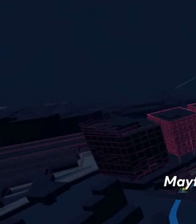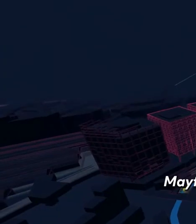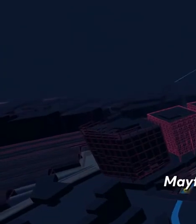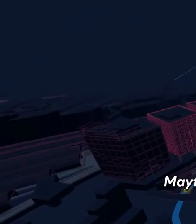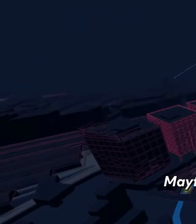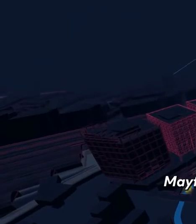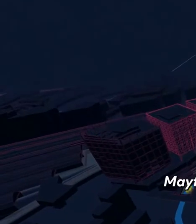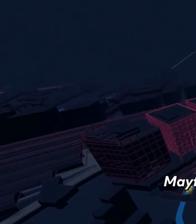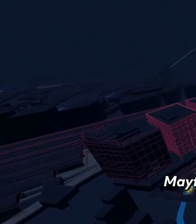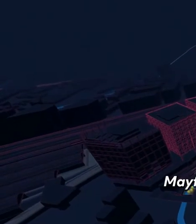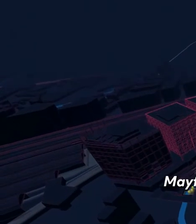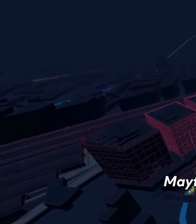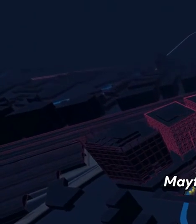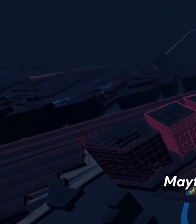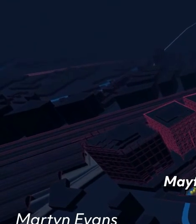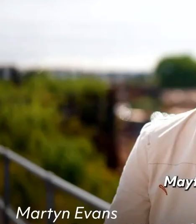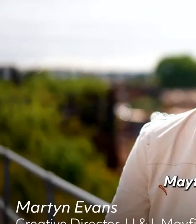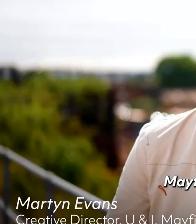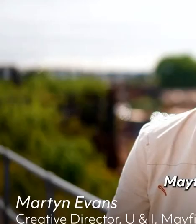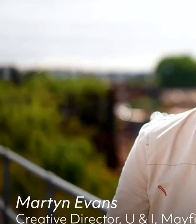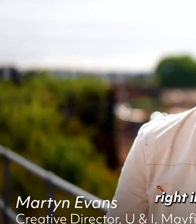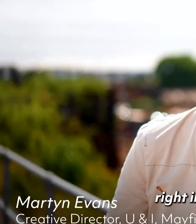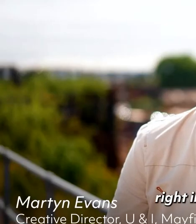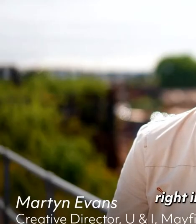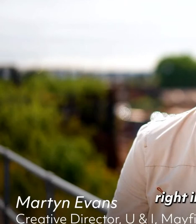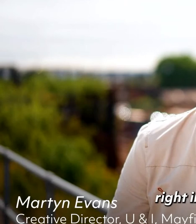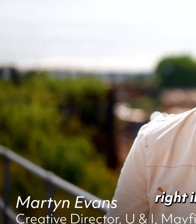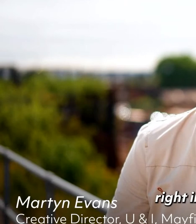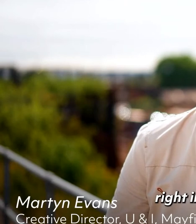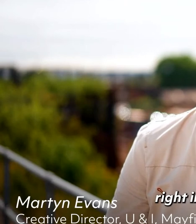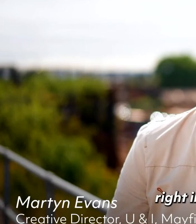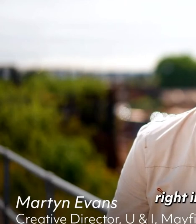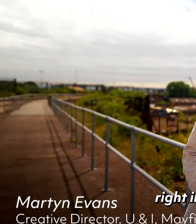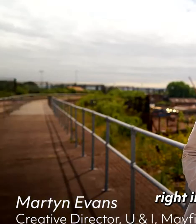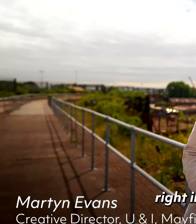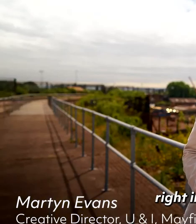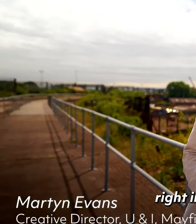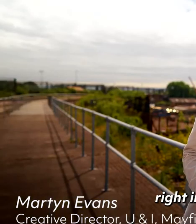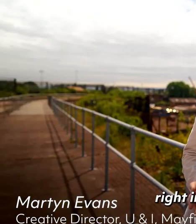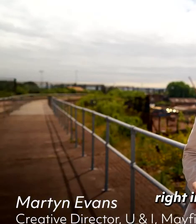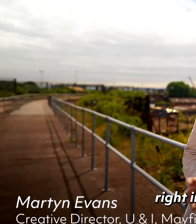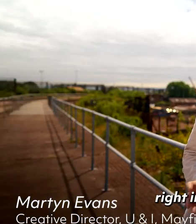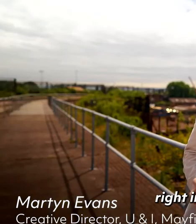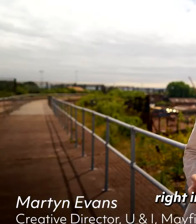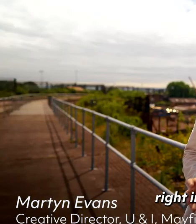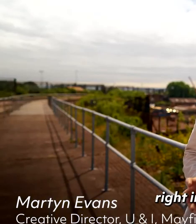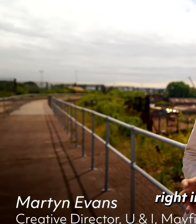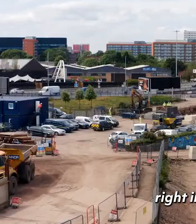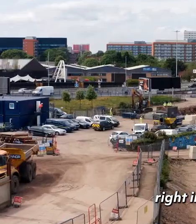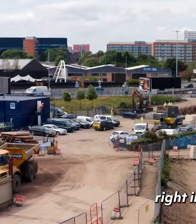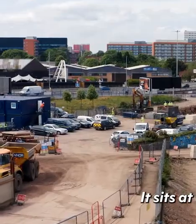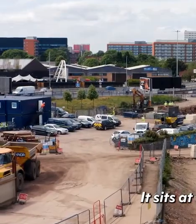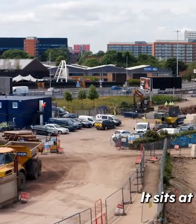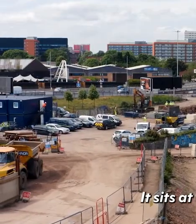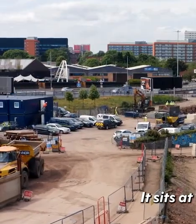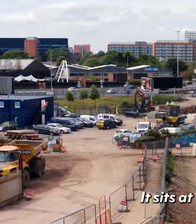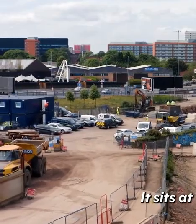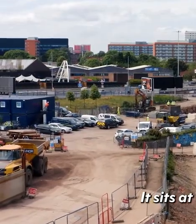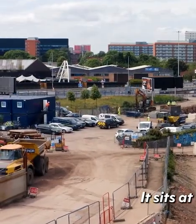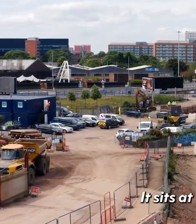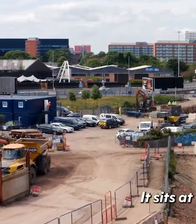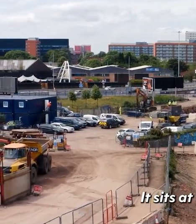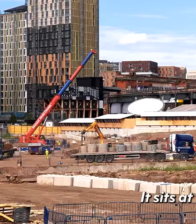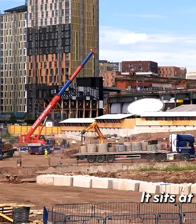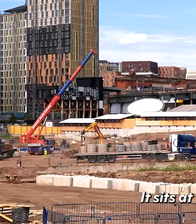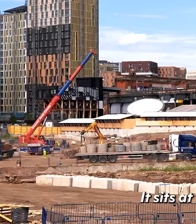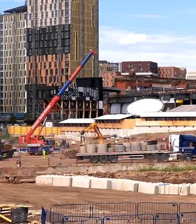Mayfield was conceived in 2016 to redevelop 25 acres of land right in the heart of the city centre. It sits at the heart